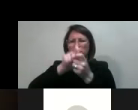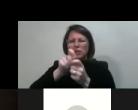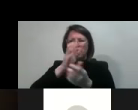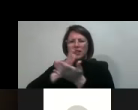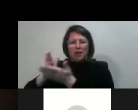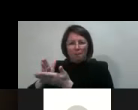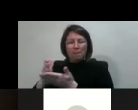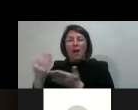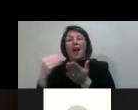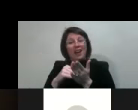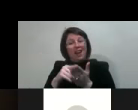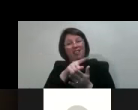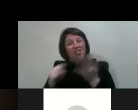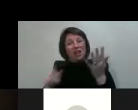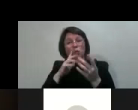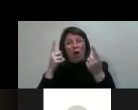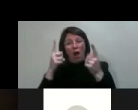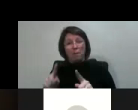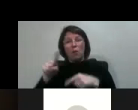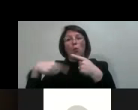And again, these changes will go into effect March 14th.